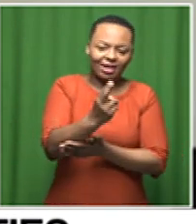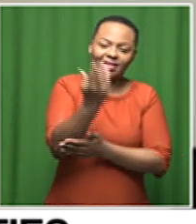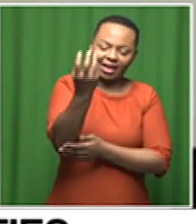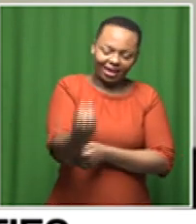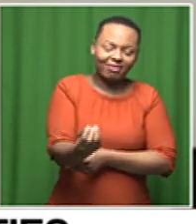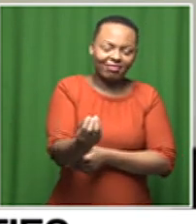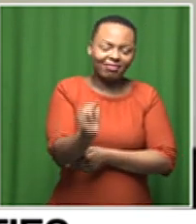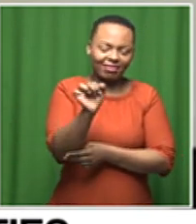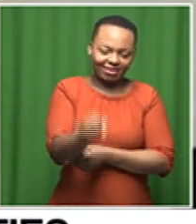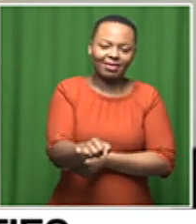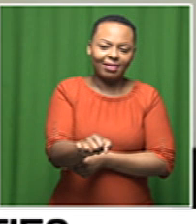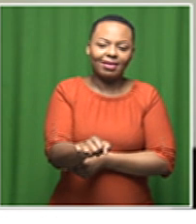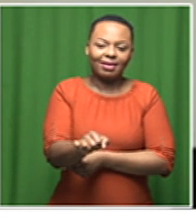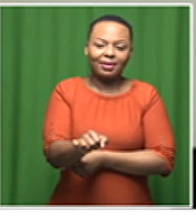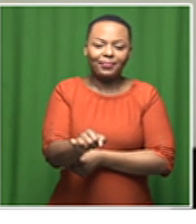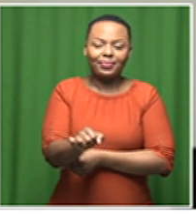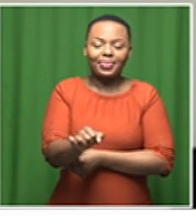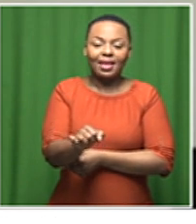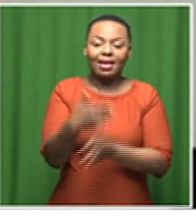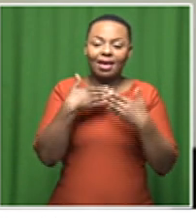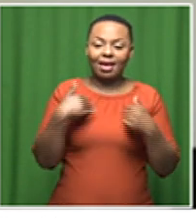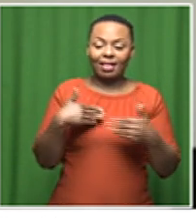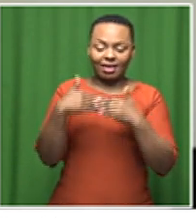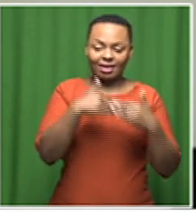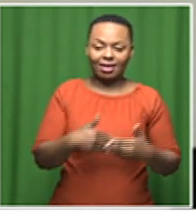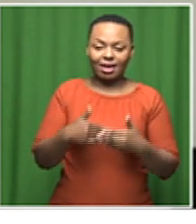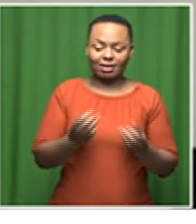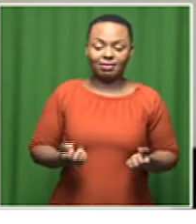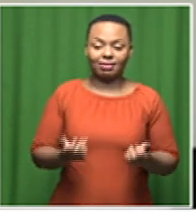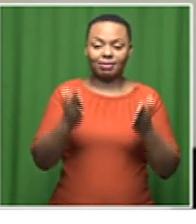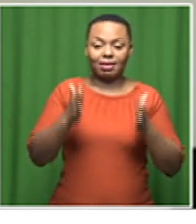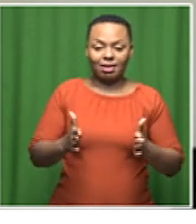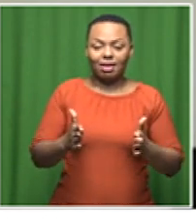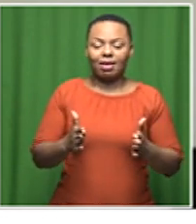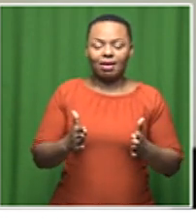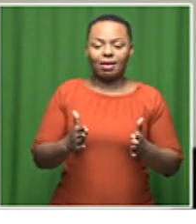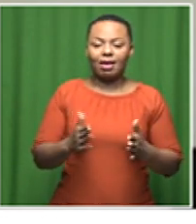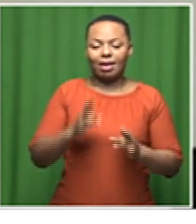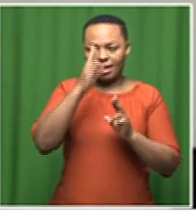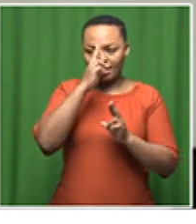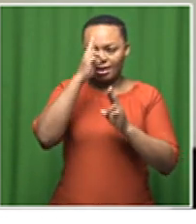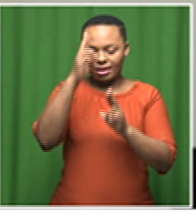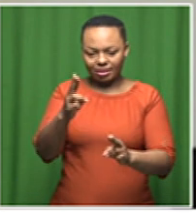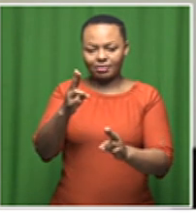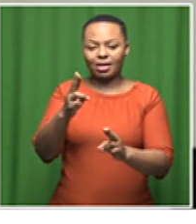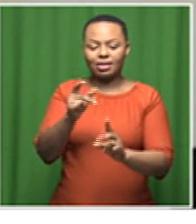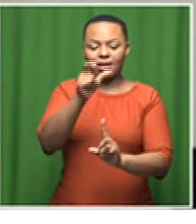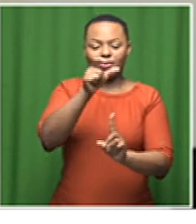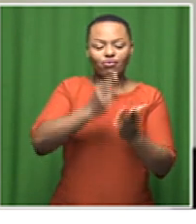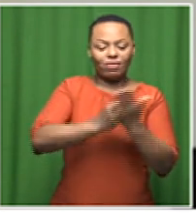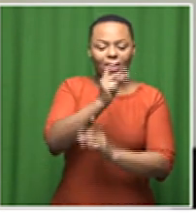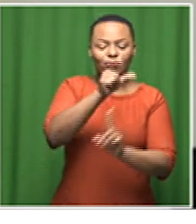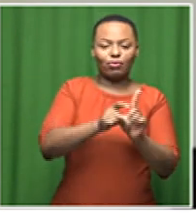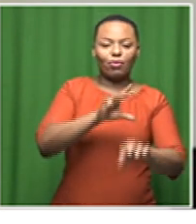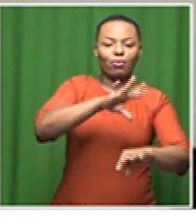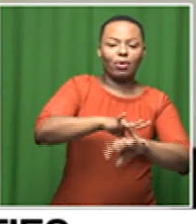we are saying that as the healthcare providers, we've got to respect the rights of the patient so that in